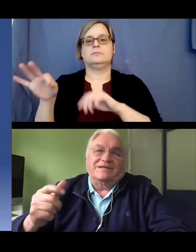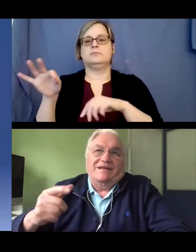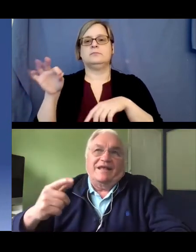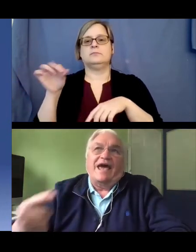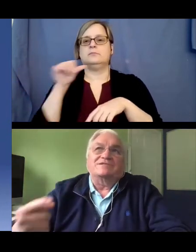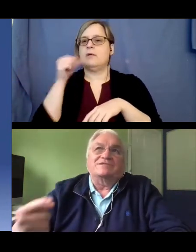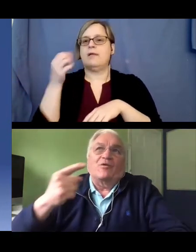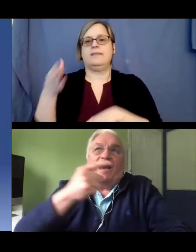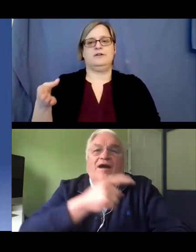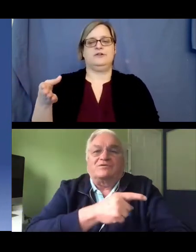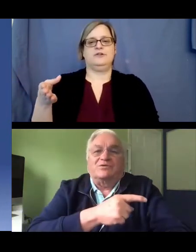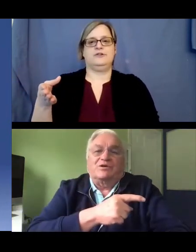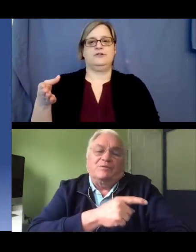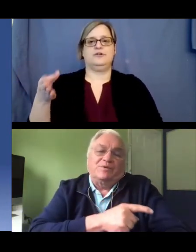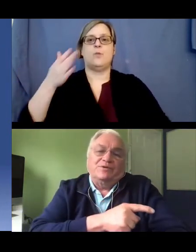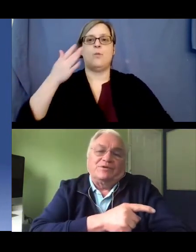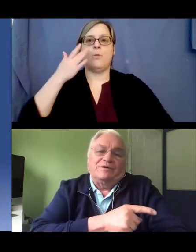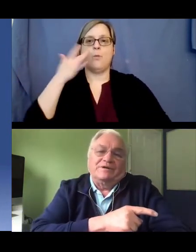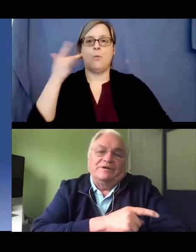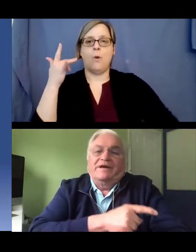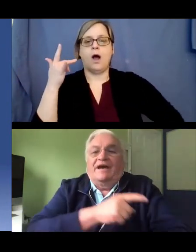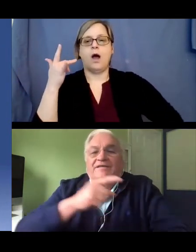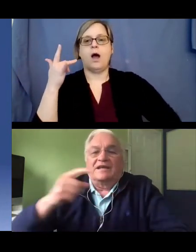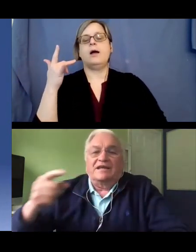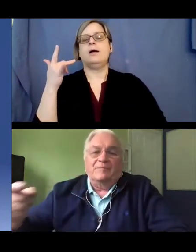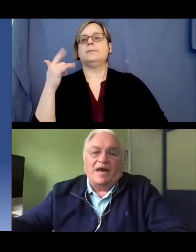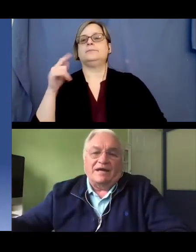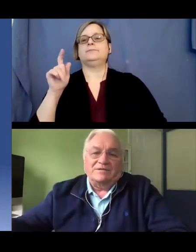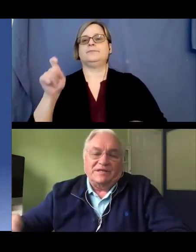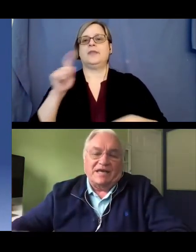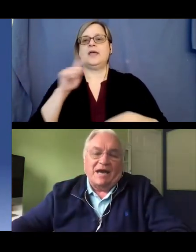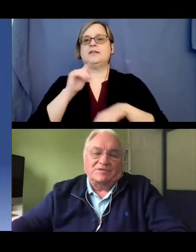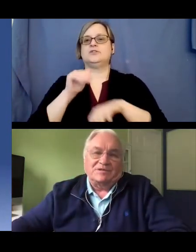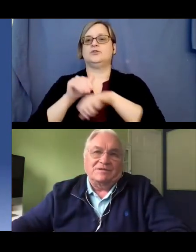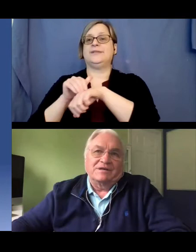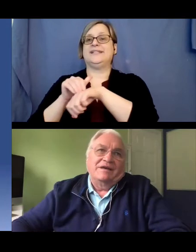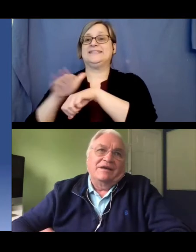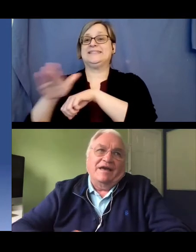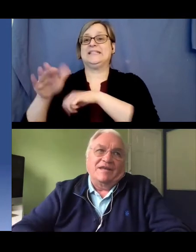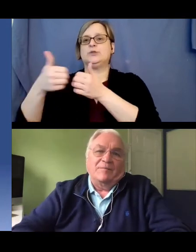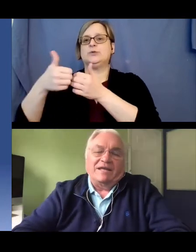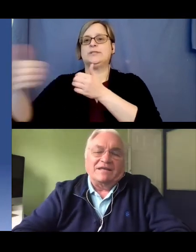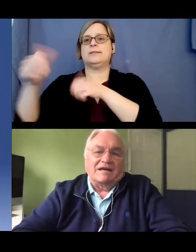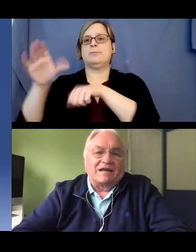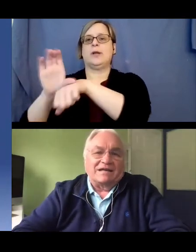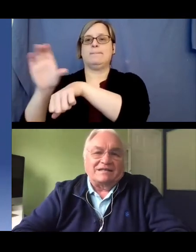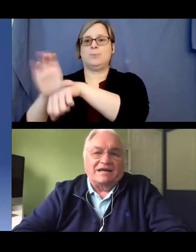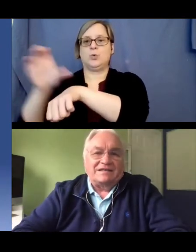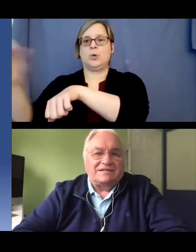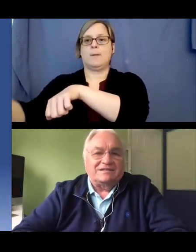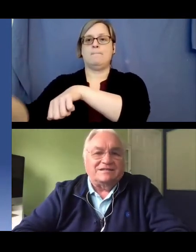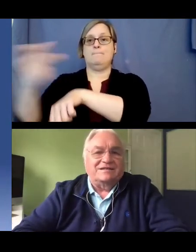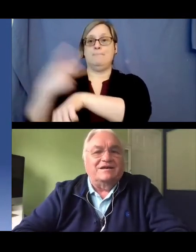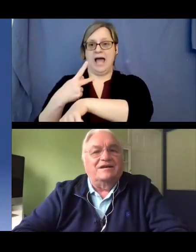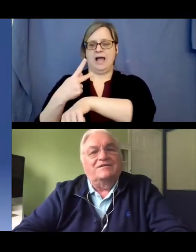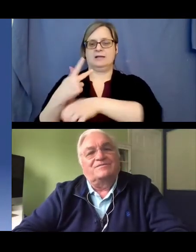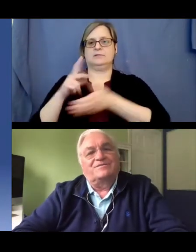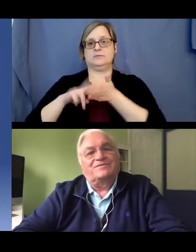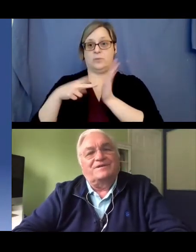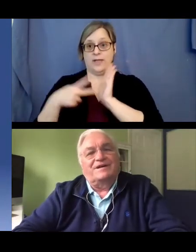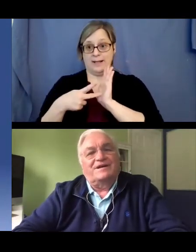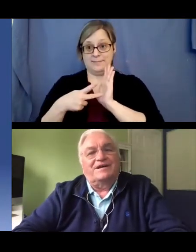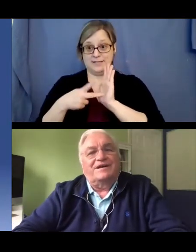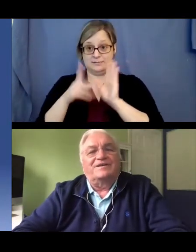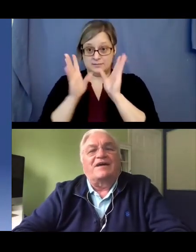because it has to go out to a computer and then come back to be captioned. And they might not like the idea